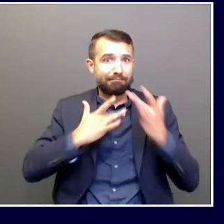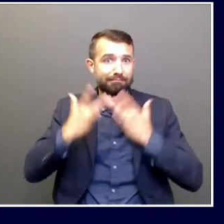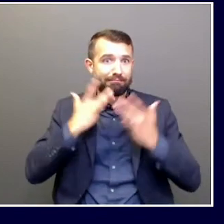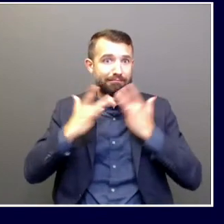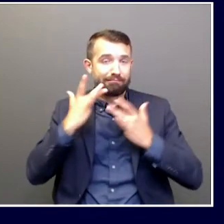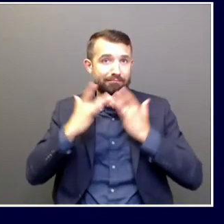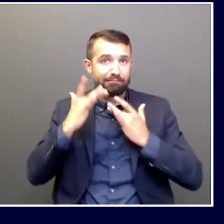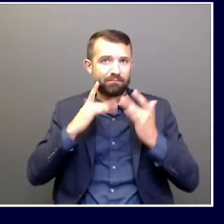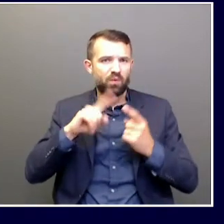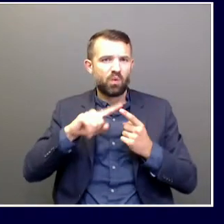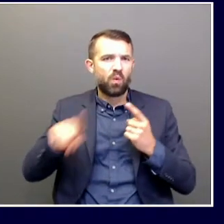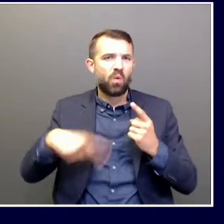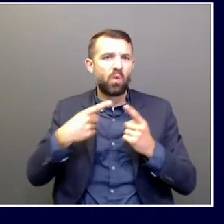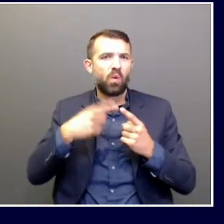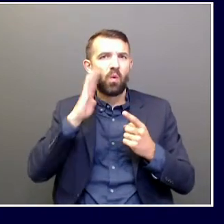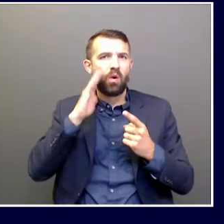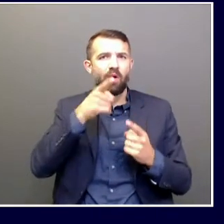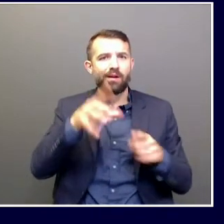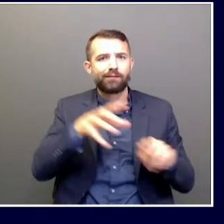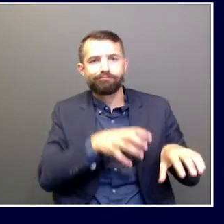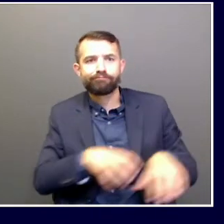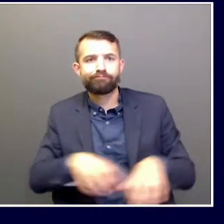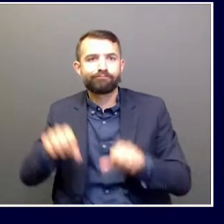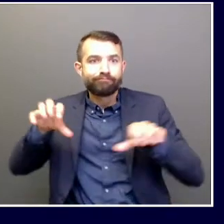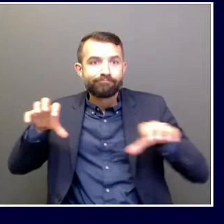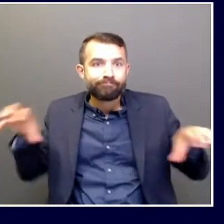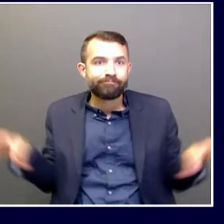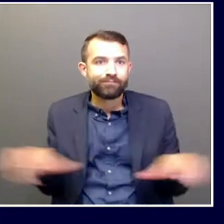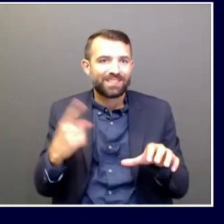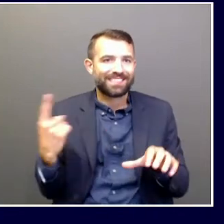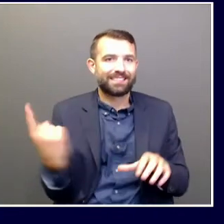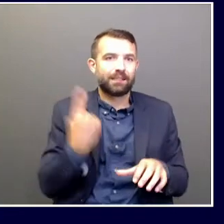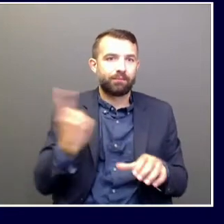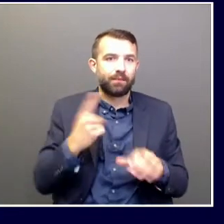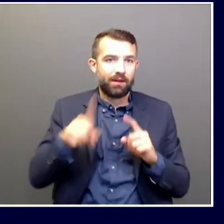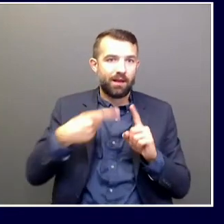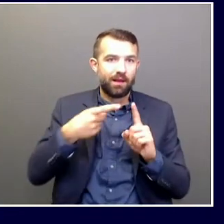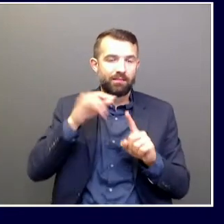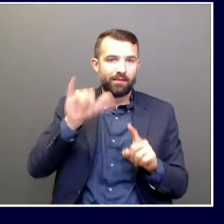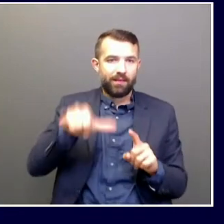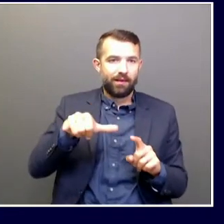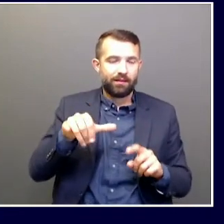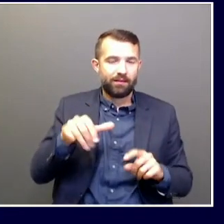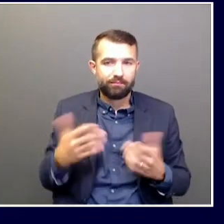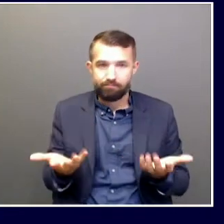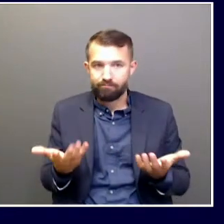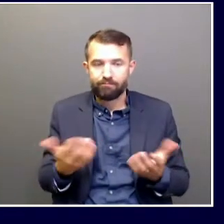particular hospitals where those shortages are already becoming more urgent, but what would sort of the next step look like there?